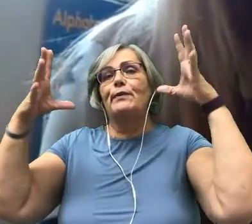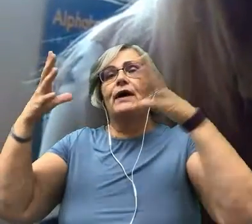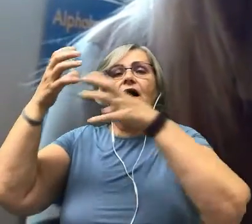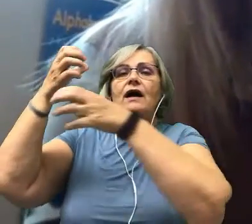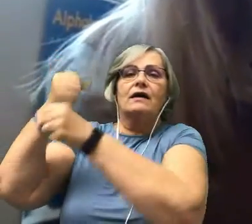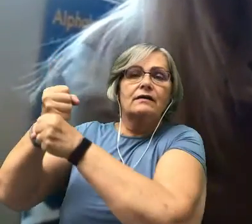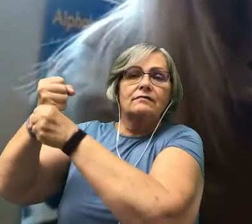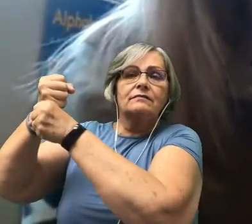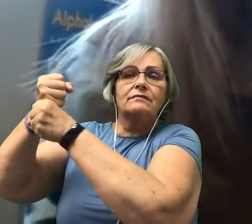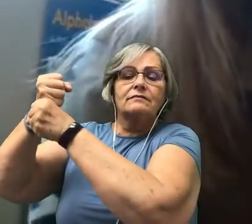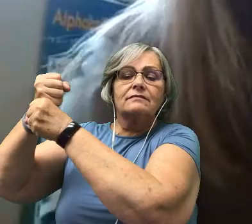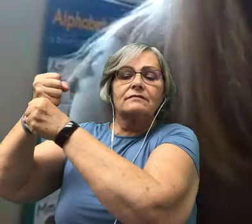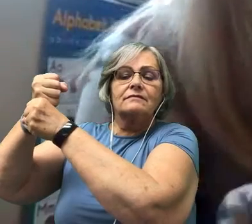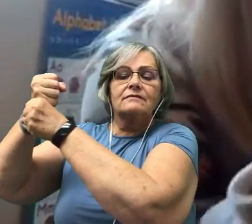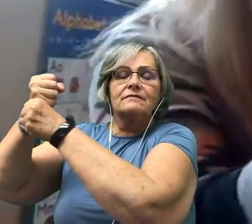it.